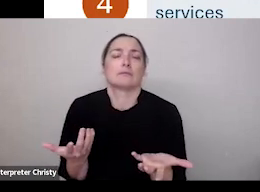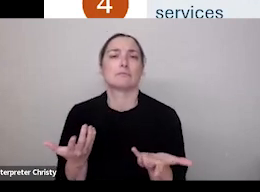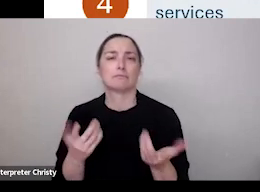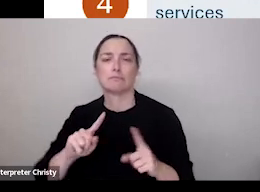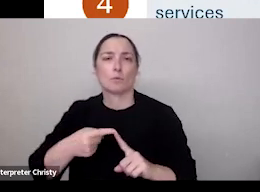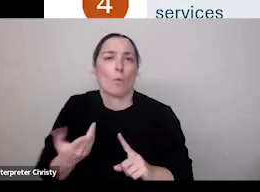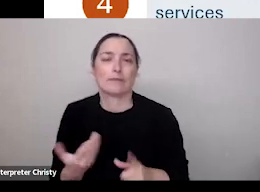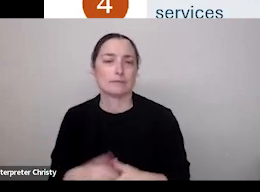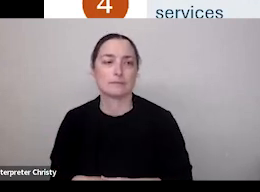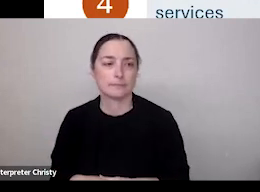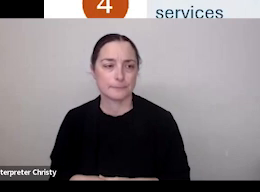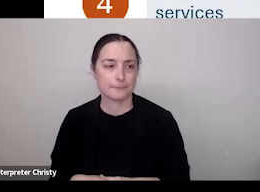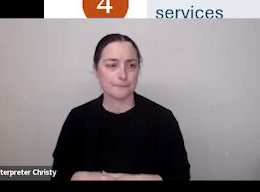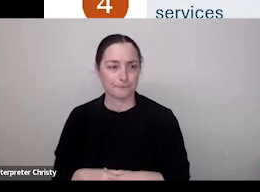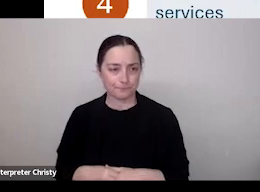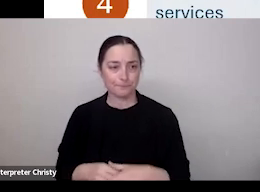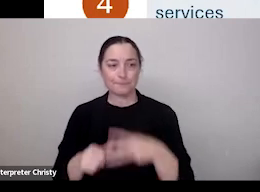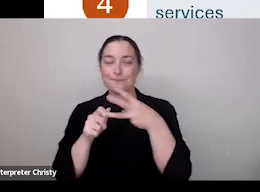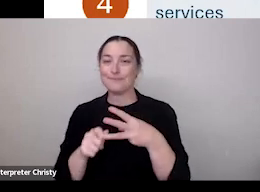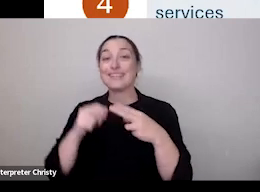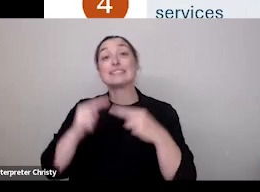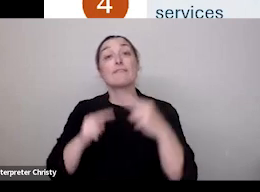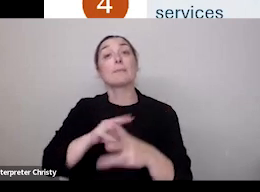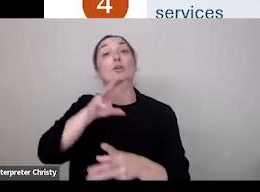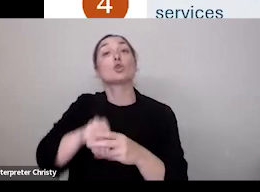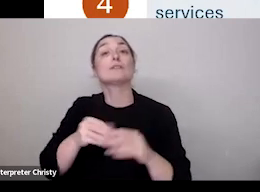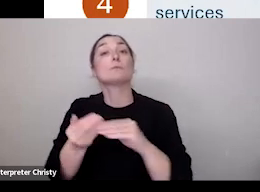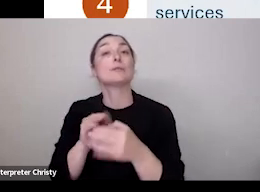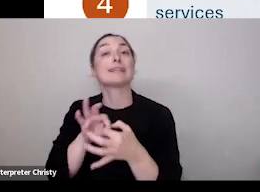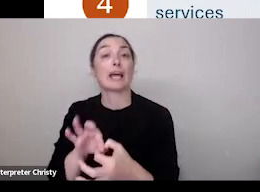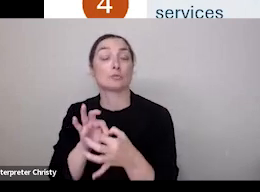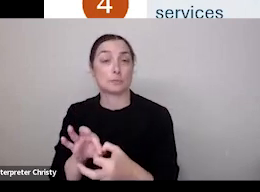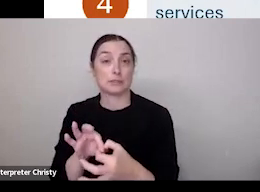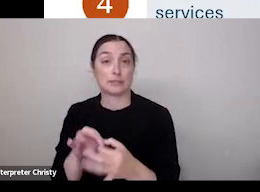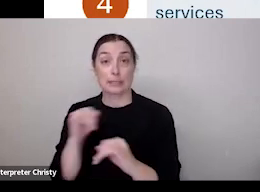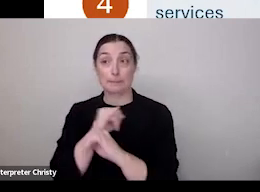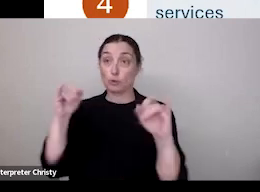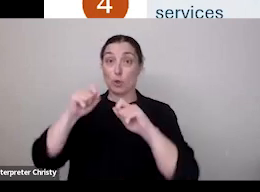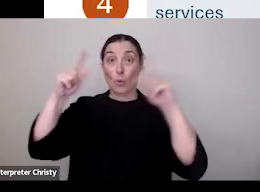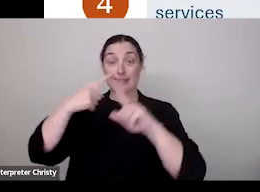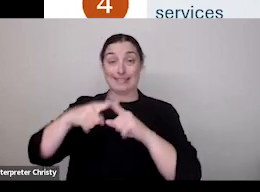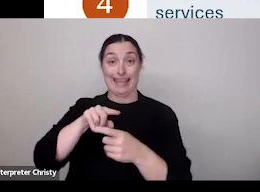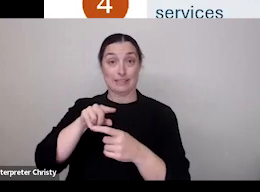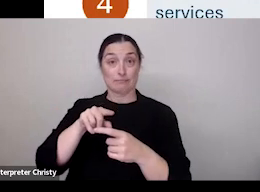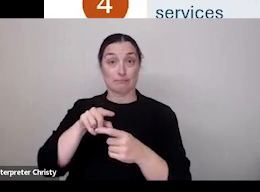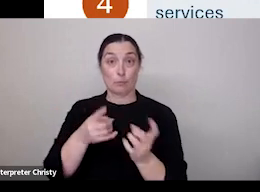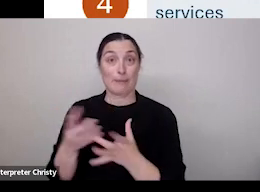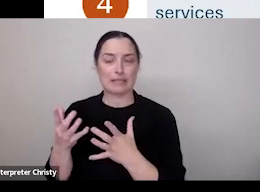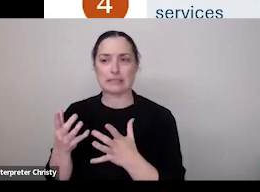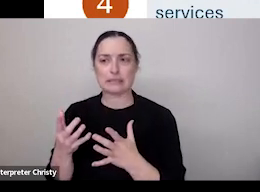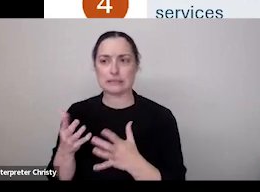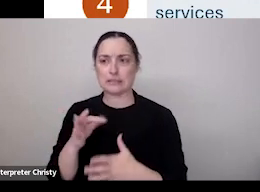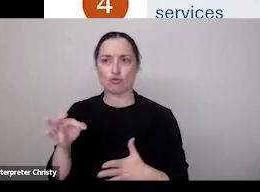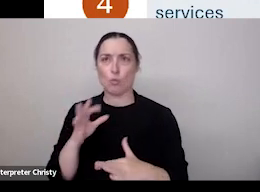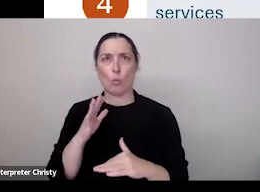information. Develop inclusive community engagement, because emergency awareness and preparedness is not just about